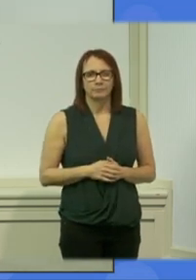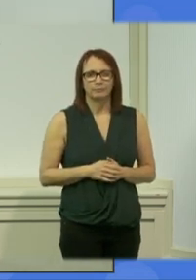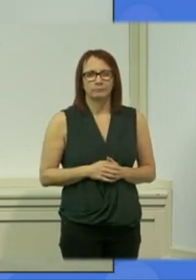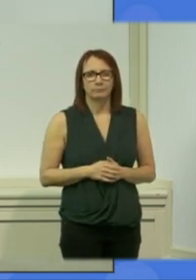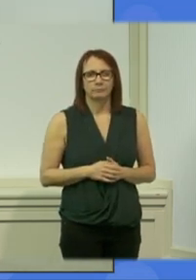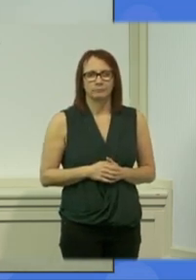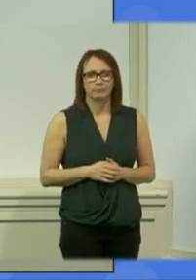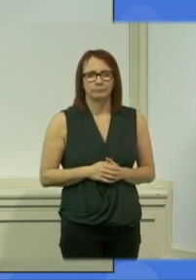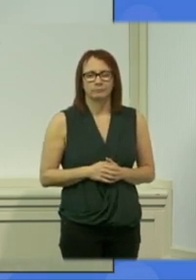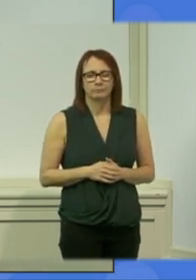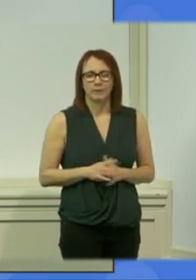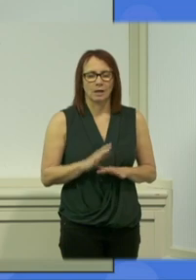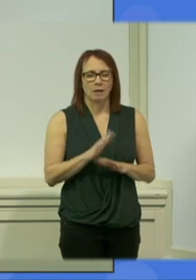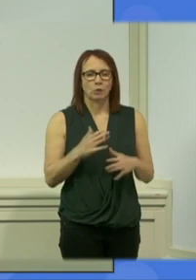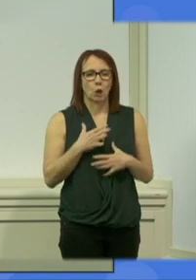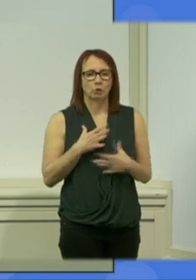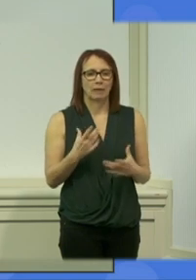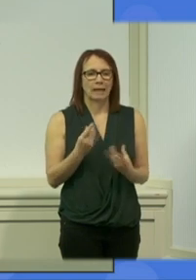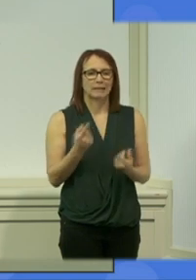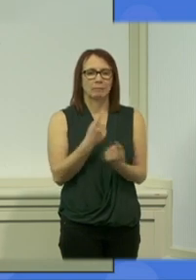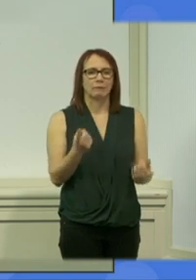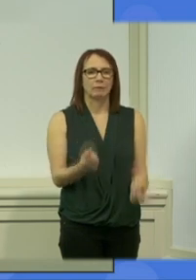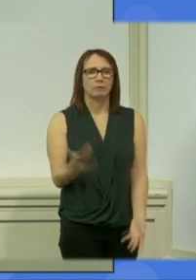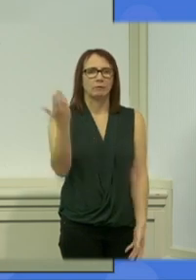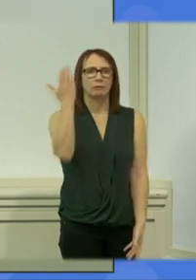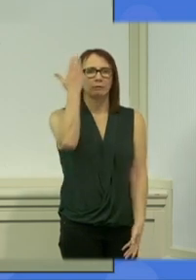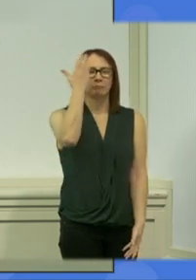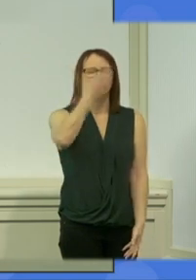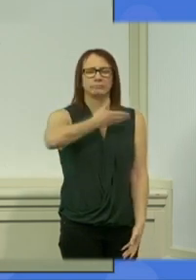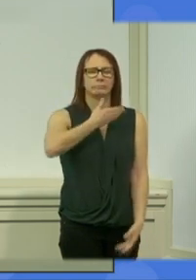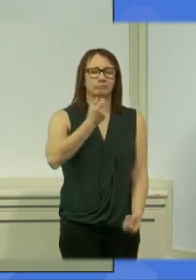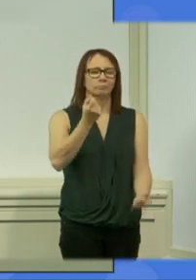I wouldn't be surprised if some of you are glazing over at this point